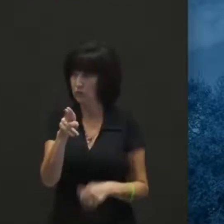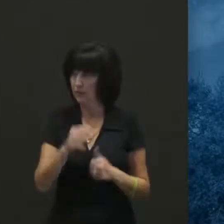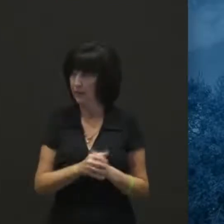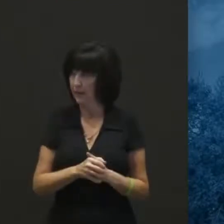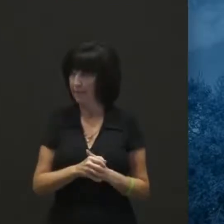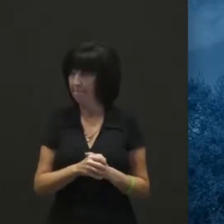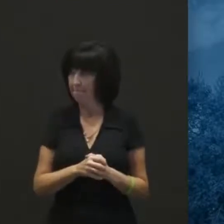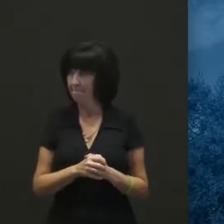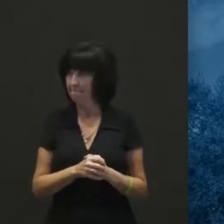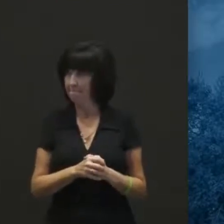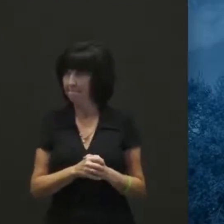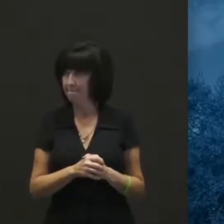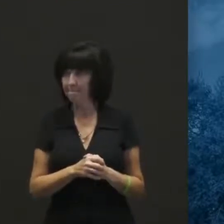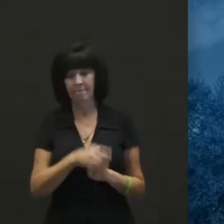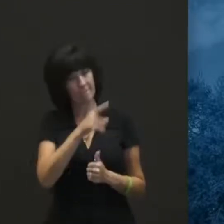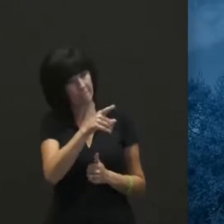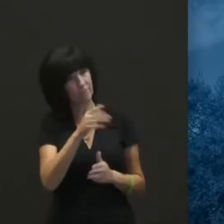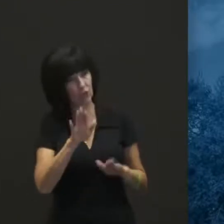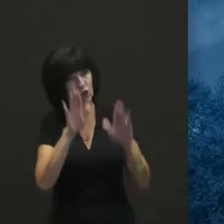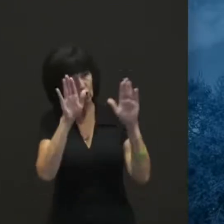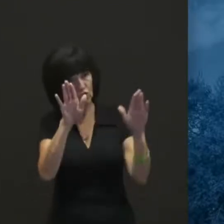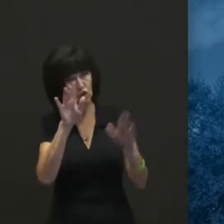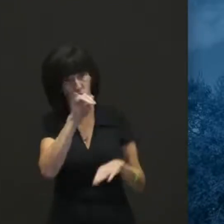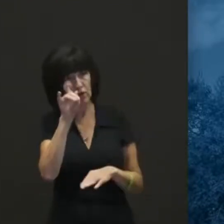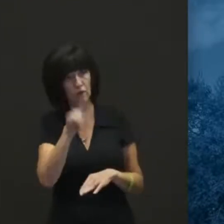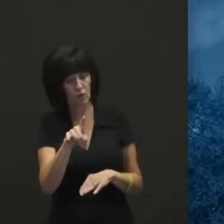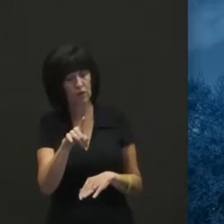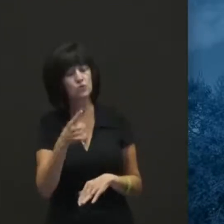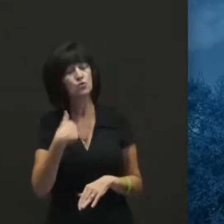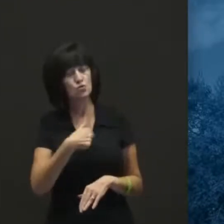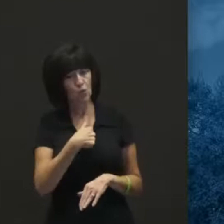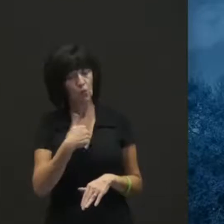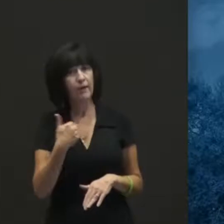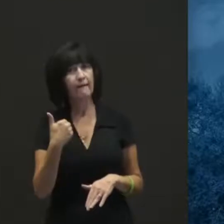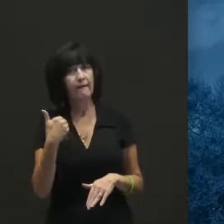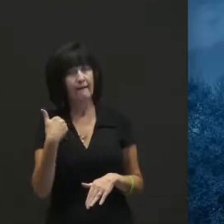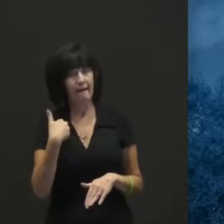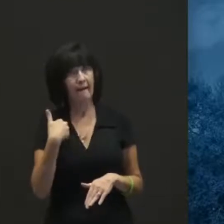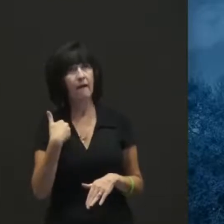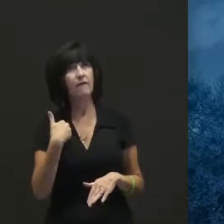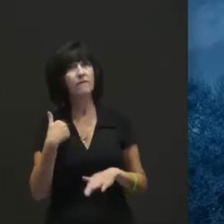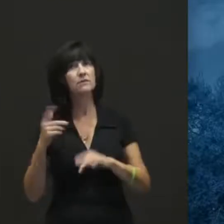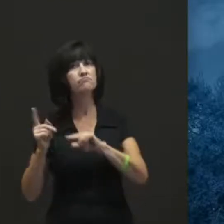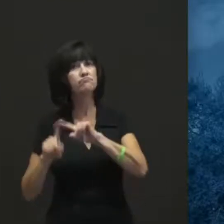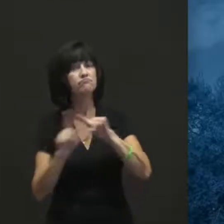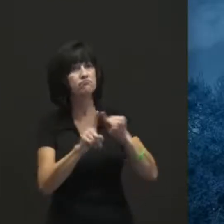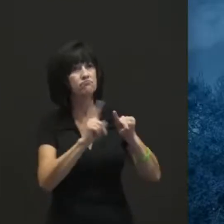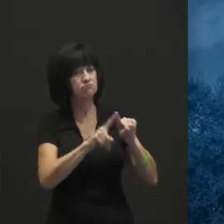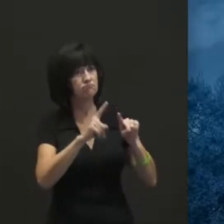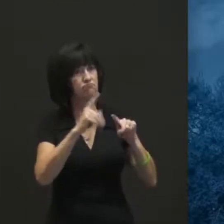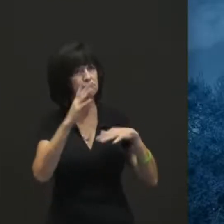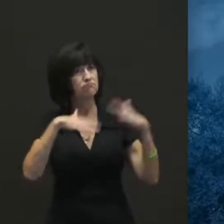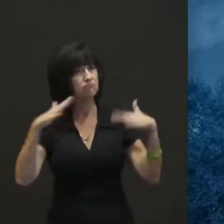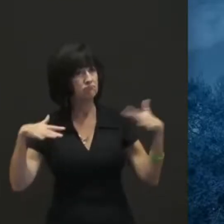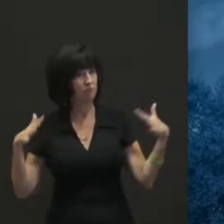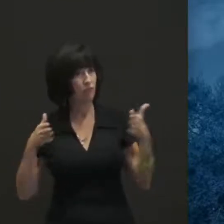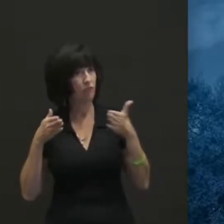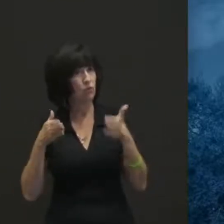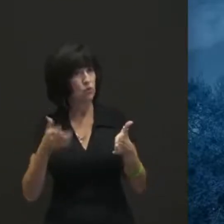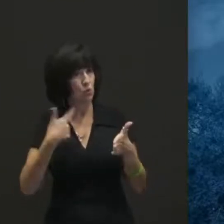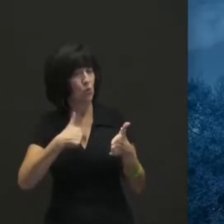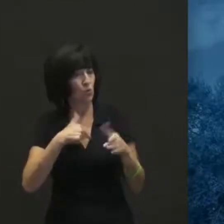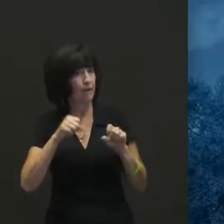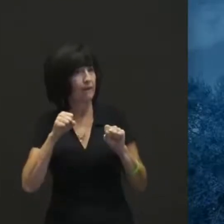So it's a great question. We do have a variety of ways in which we can try to keep